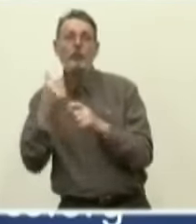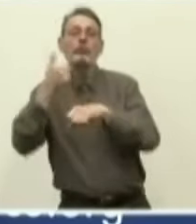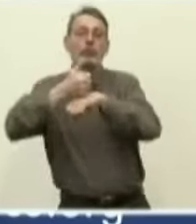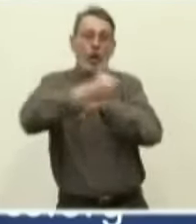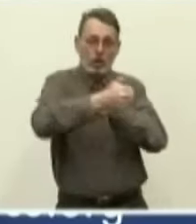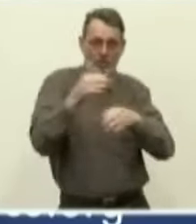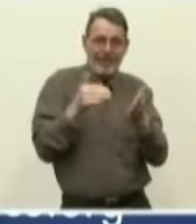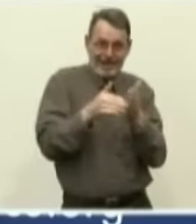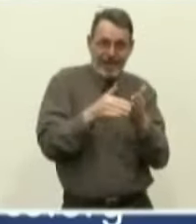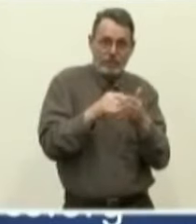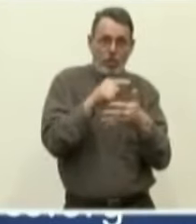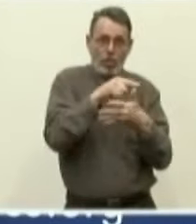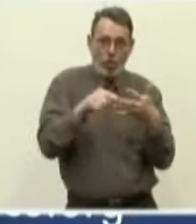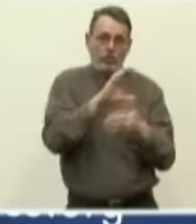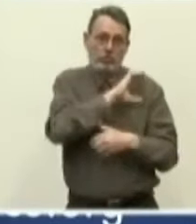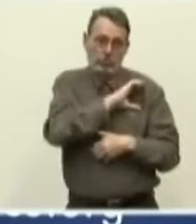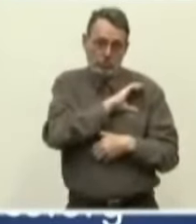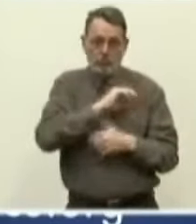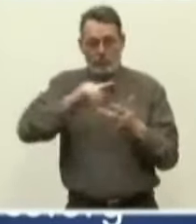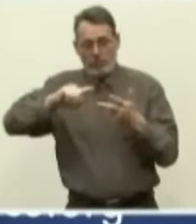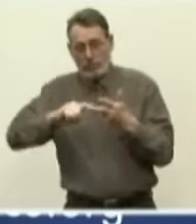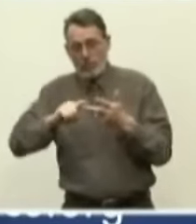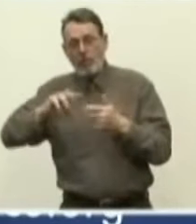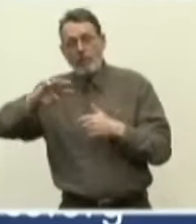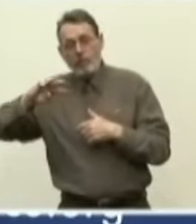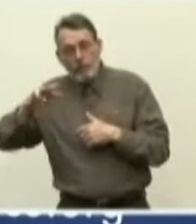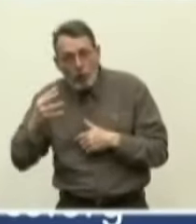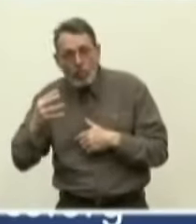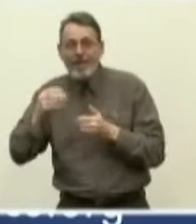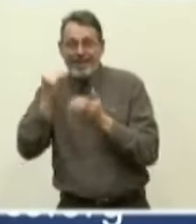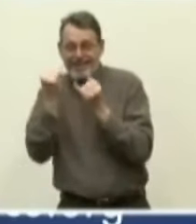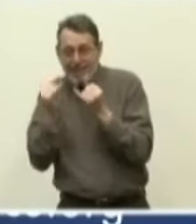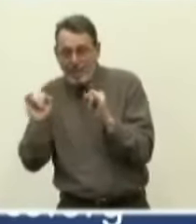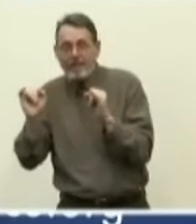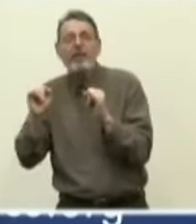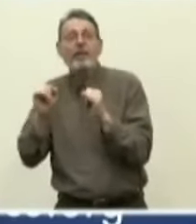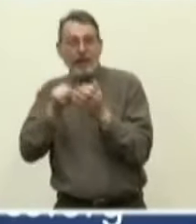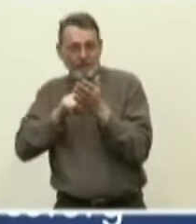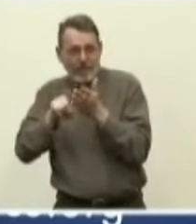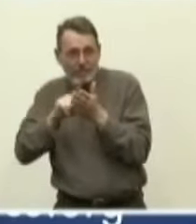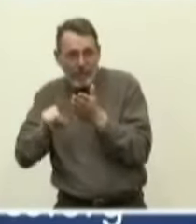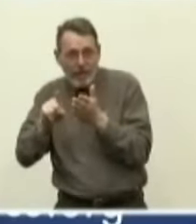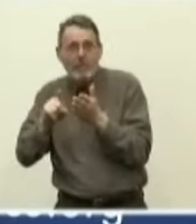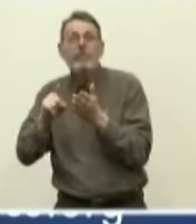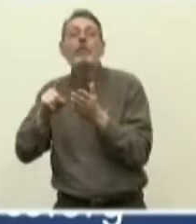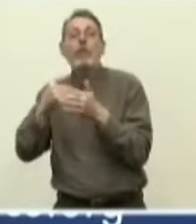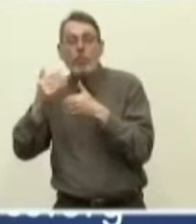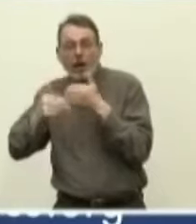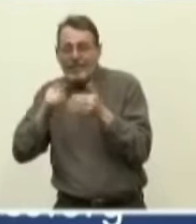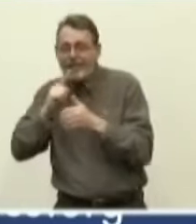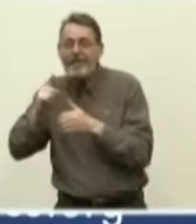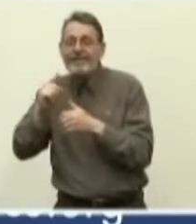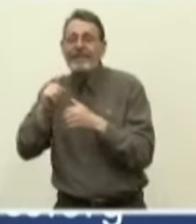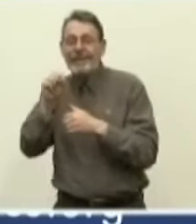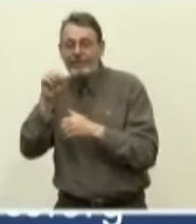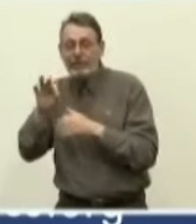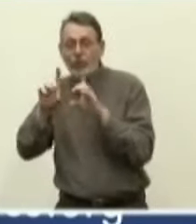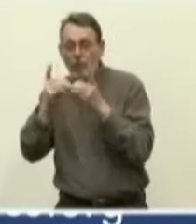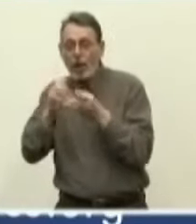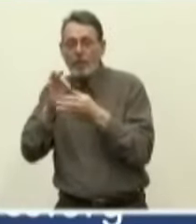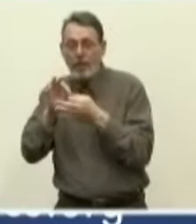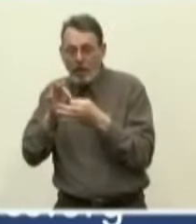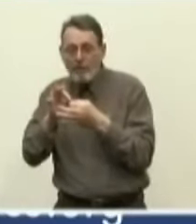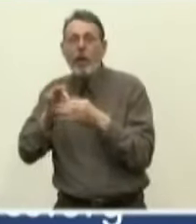The fourth independent investigative process is the San Francisco Department of Police Accountability, also known as